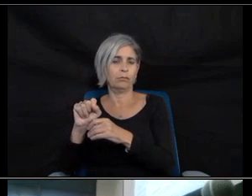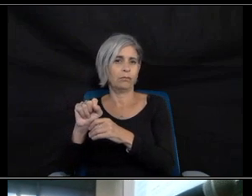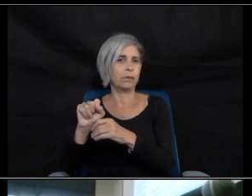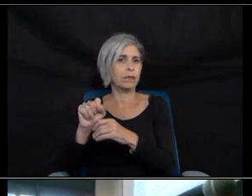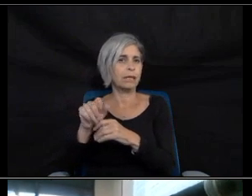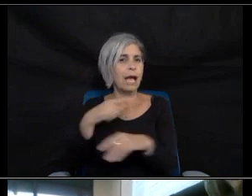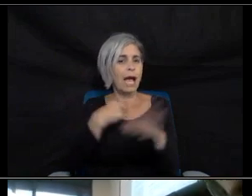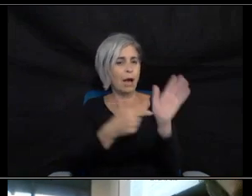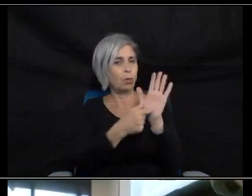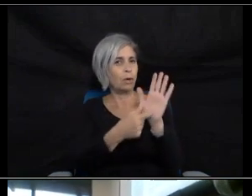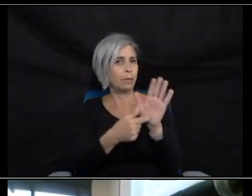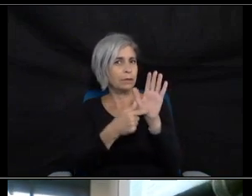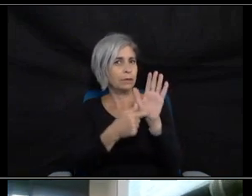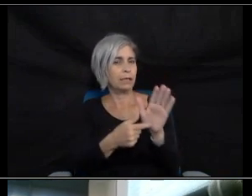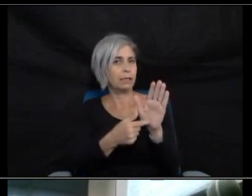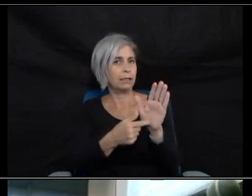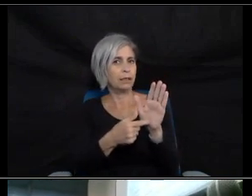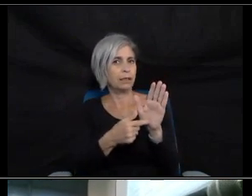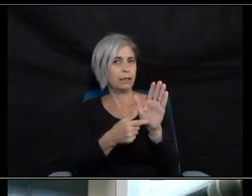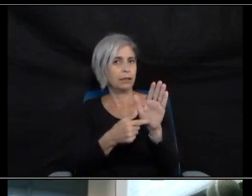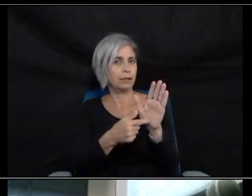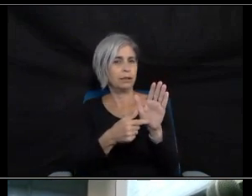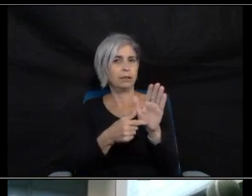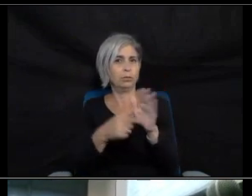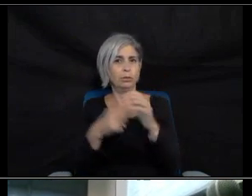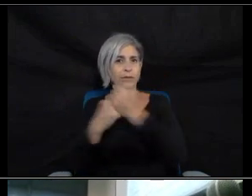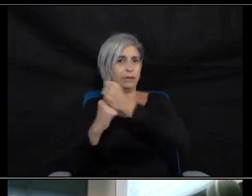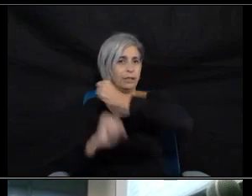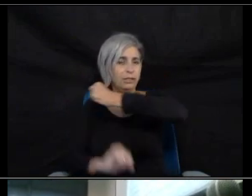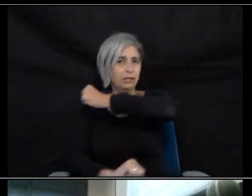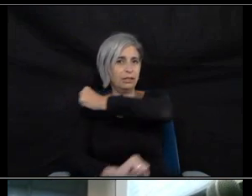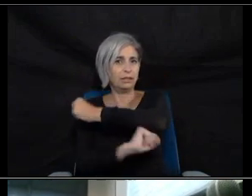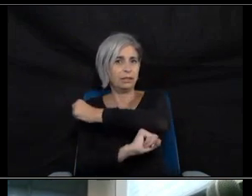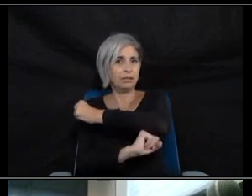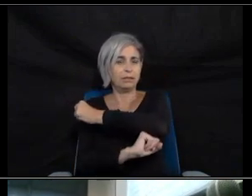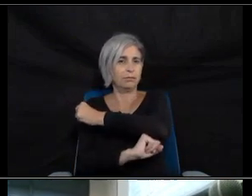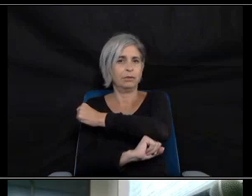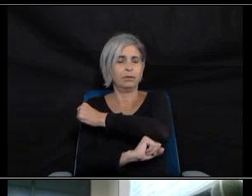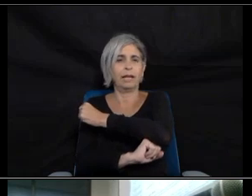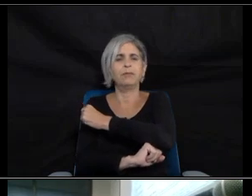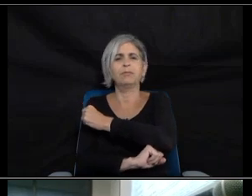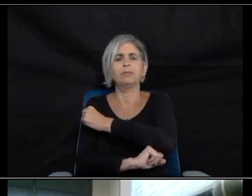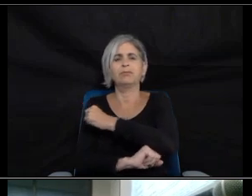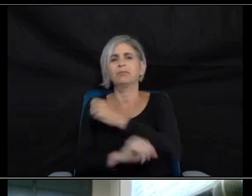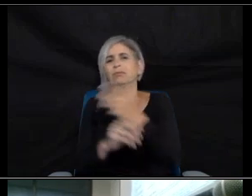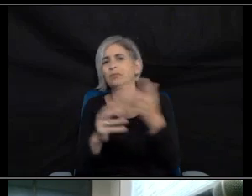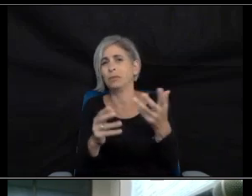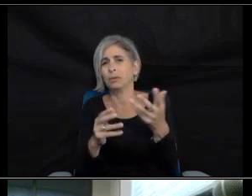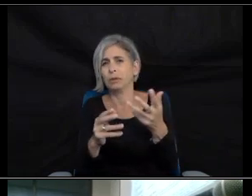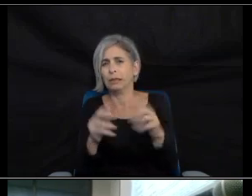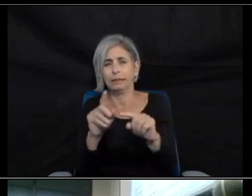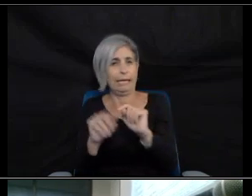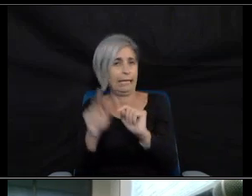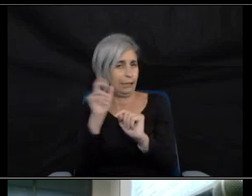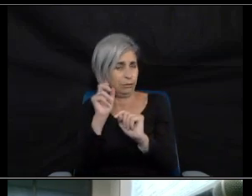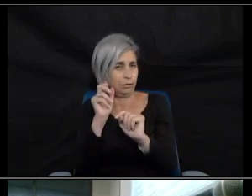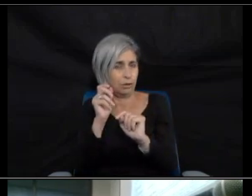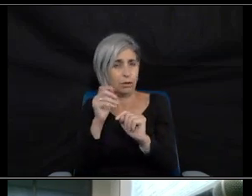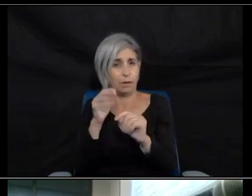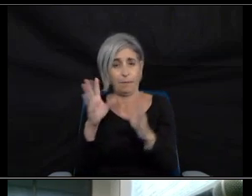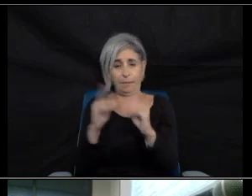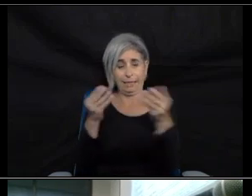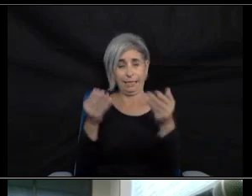2001. I represent Chevy TD Foundation, a nonprofit. We actually do weekly meetings with the